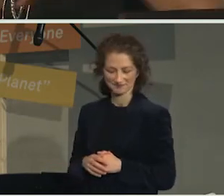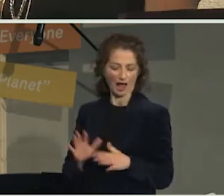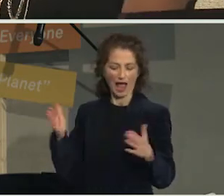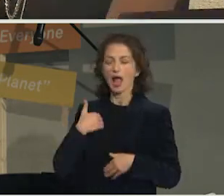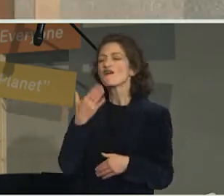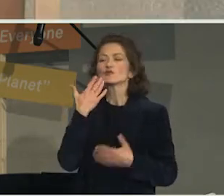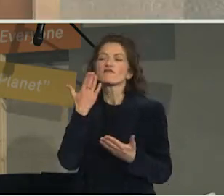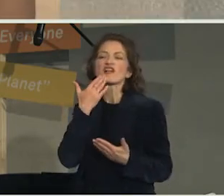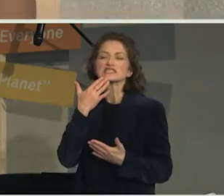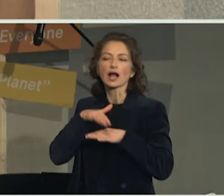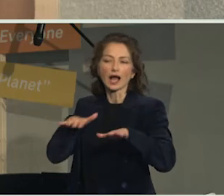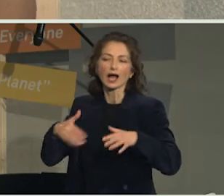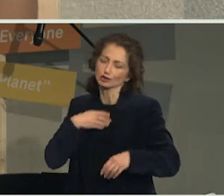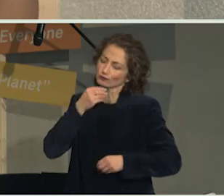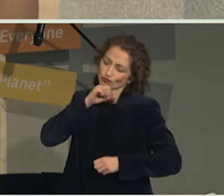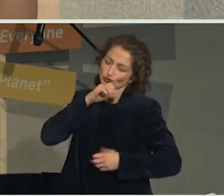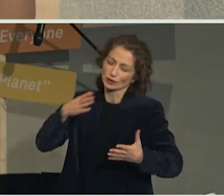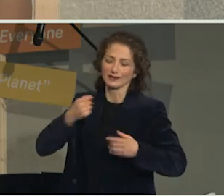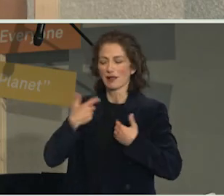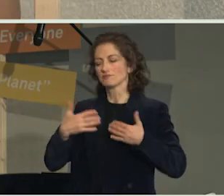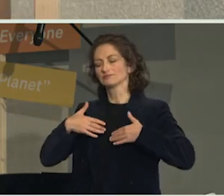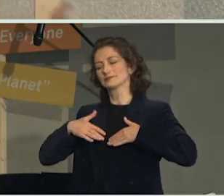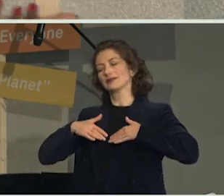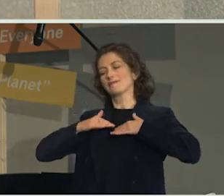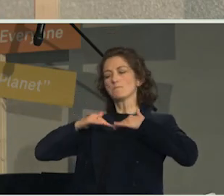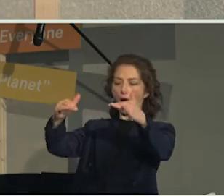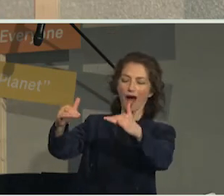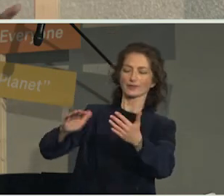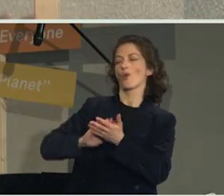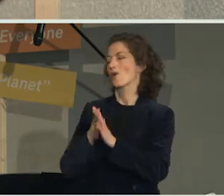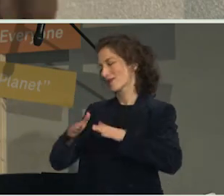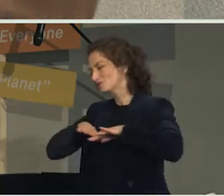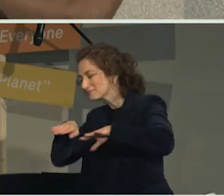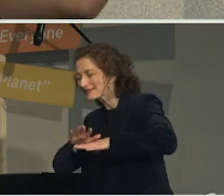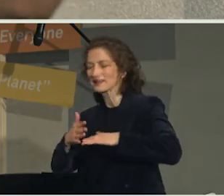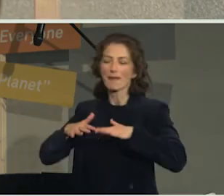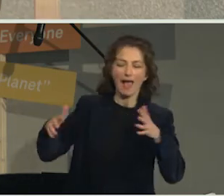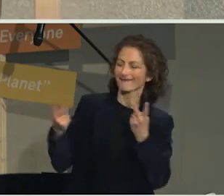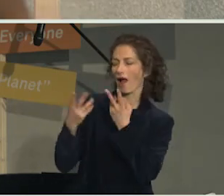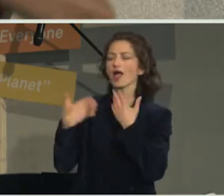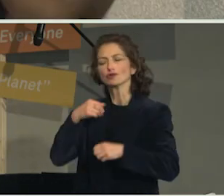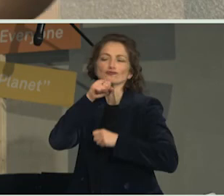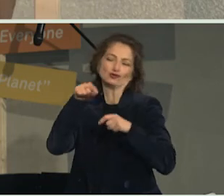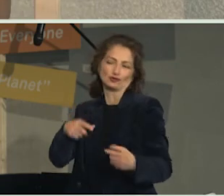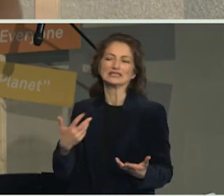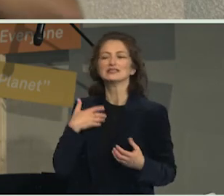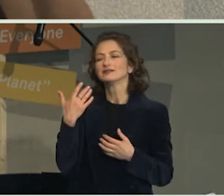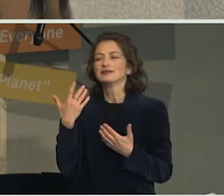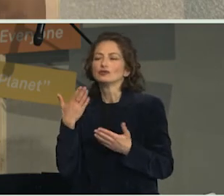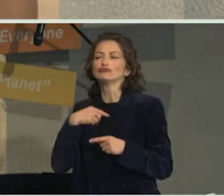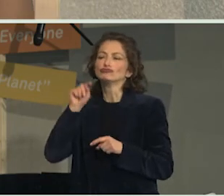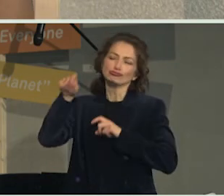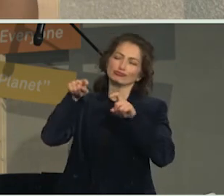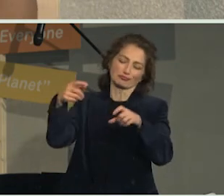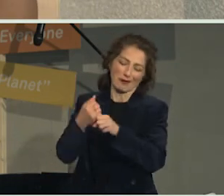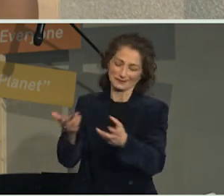and I'm in the tub. So these are the kind of things, and I'll just put as much stuff as I can find. I just throw it all